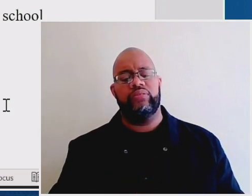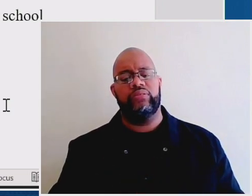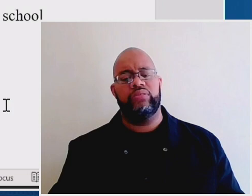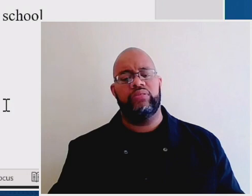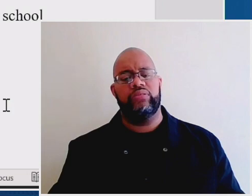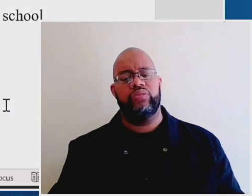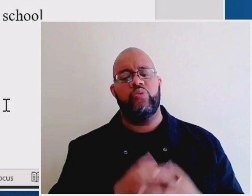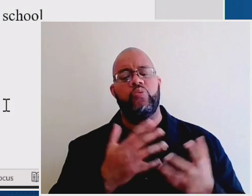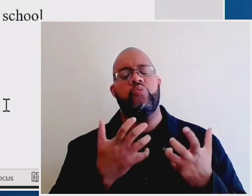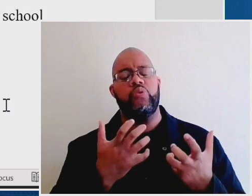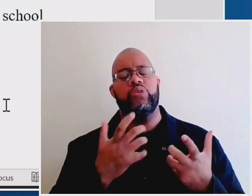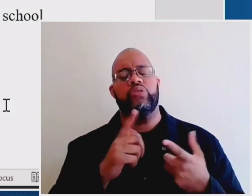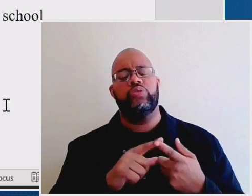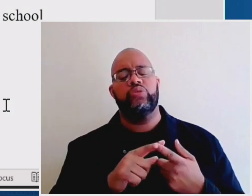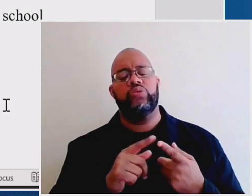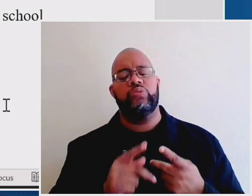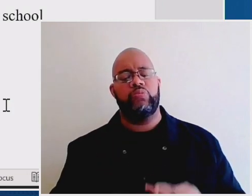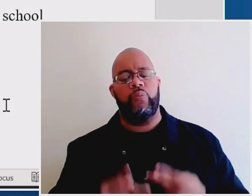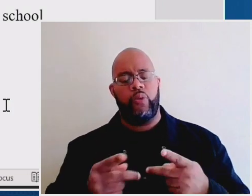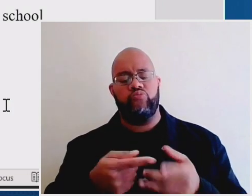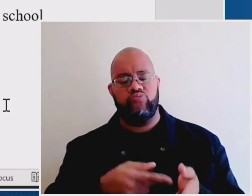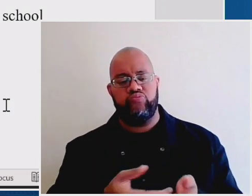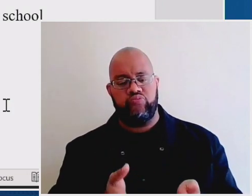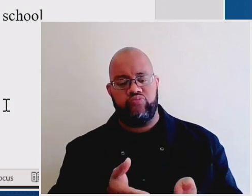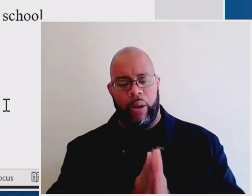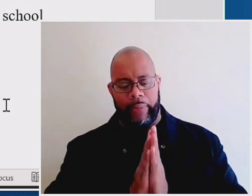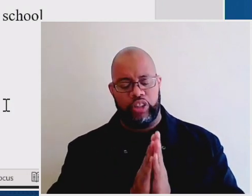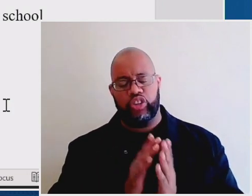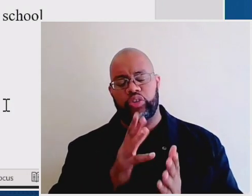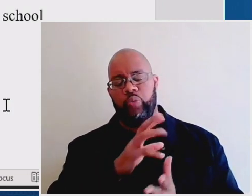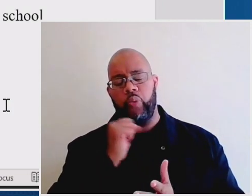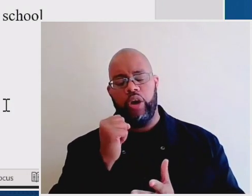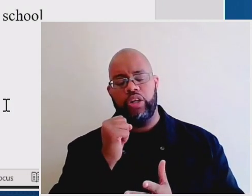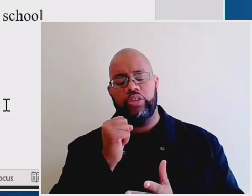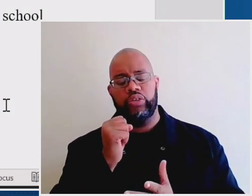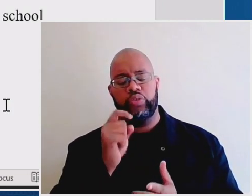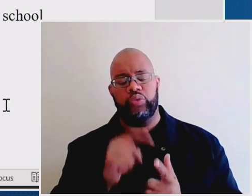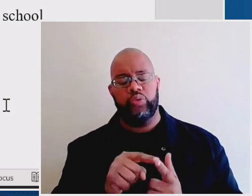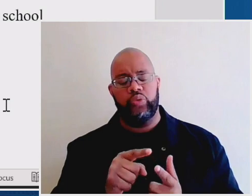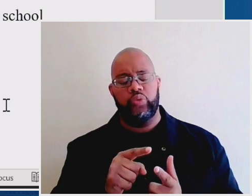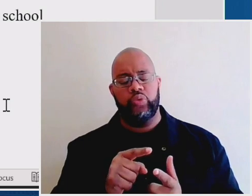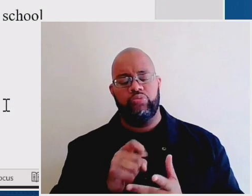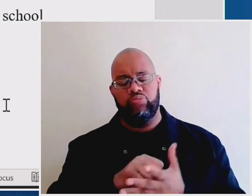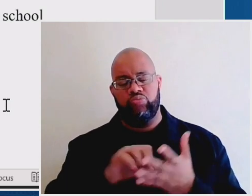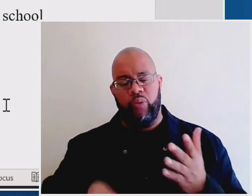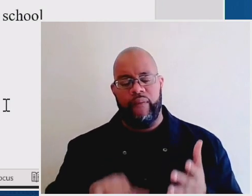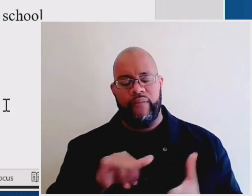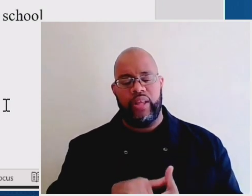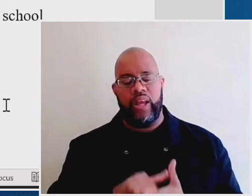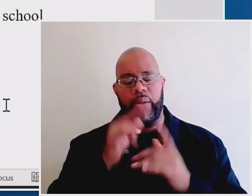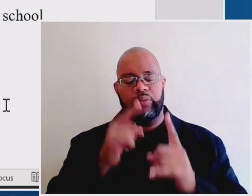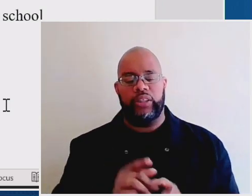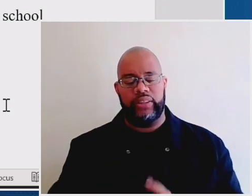wanted to propose recommendations was to take out this objective